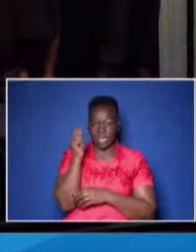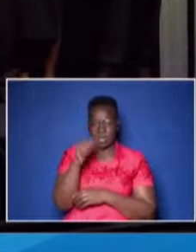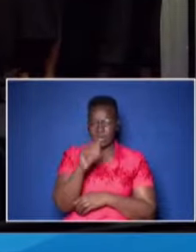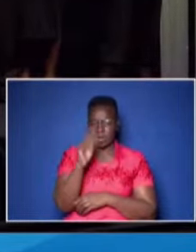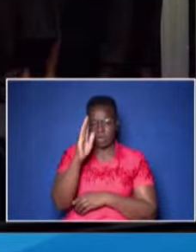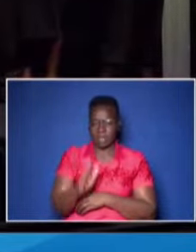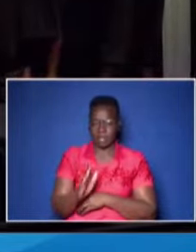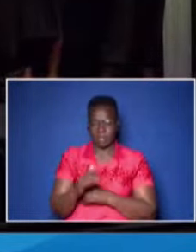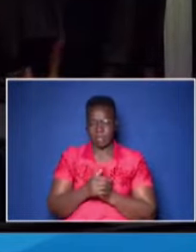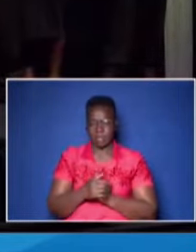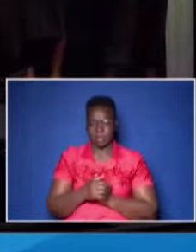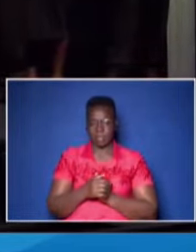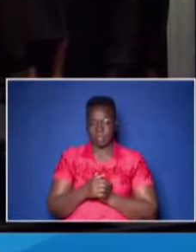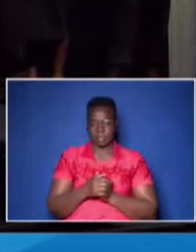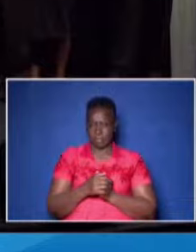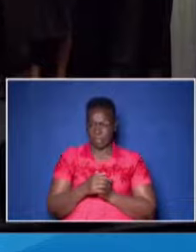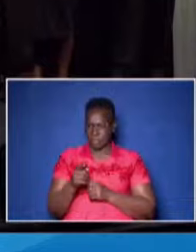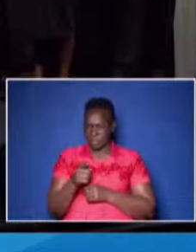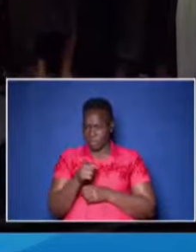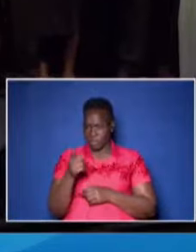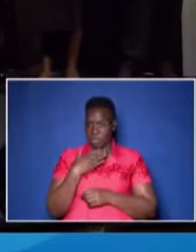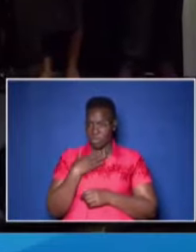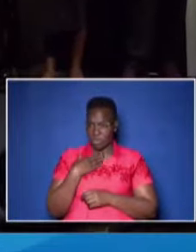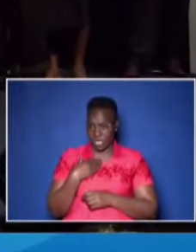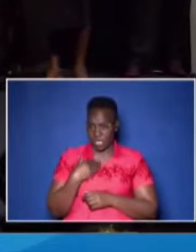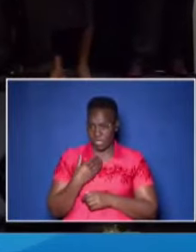Land do you want to